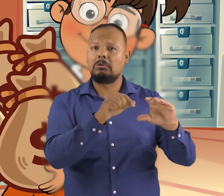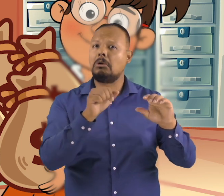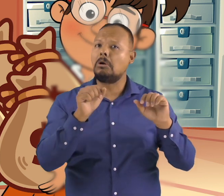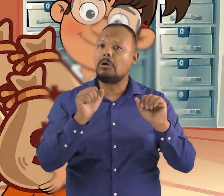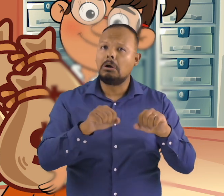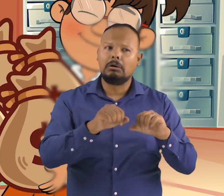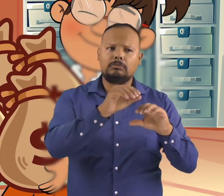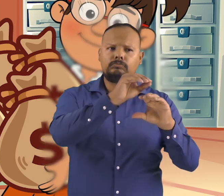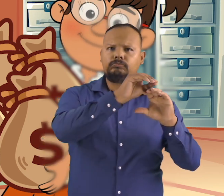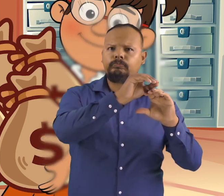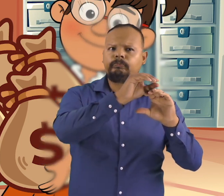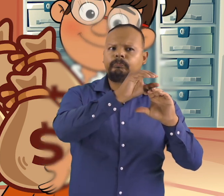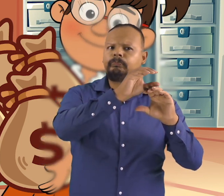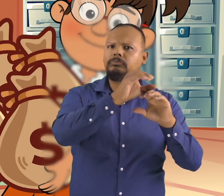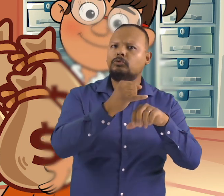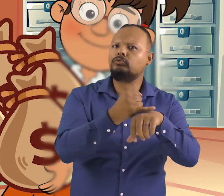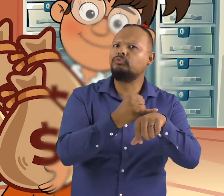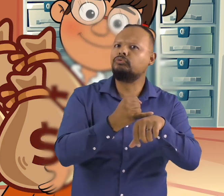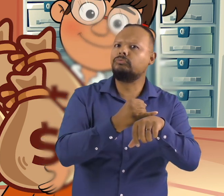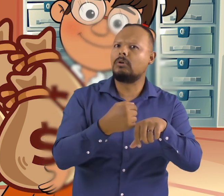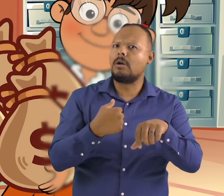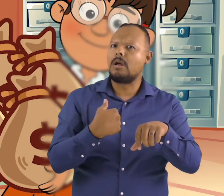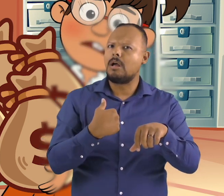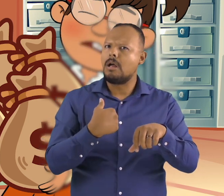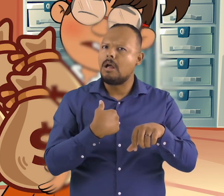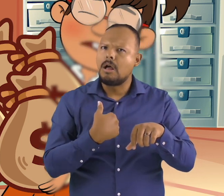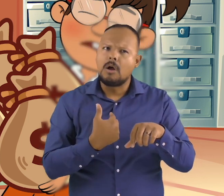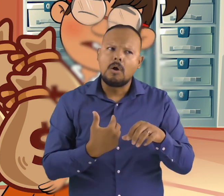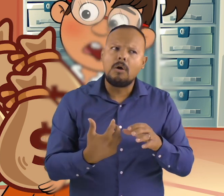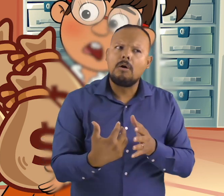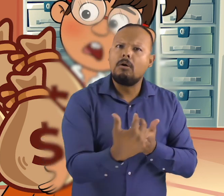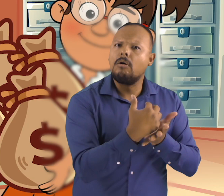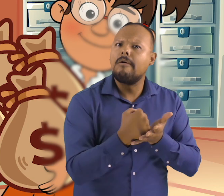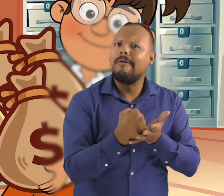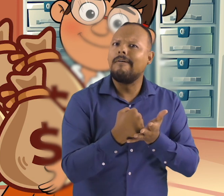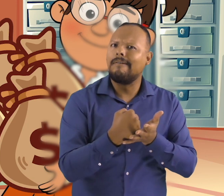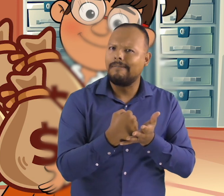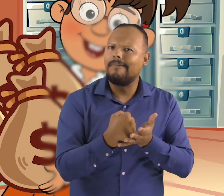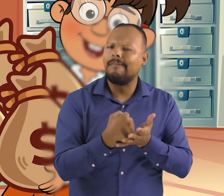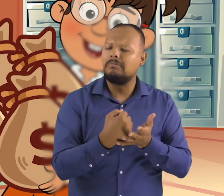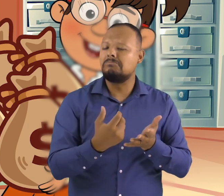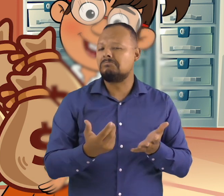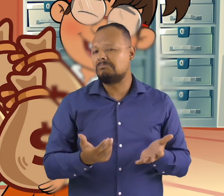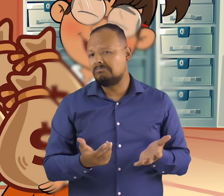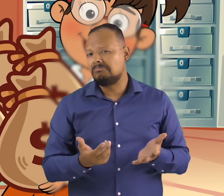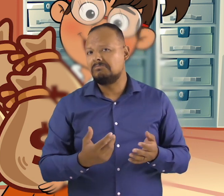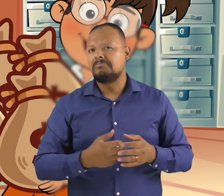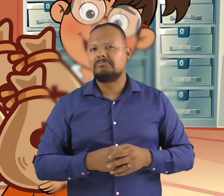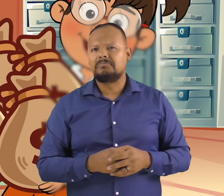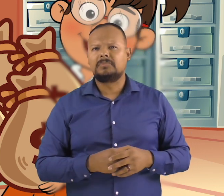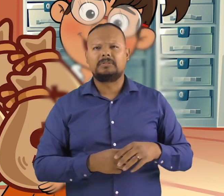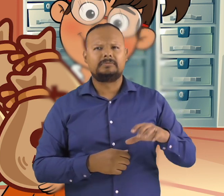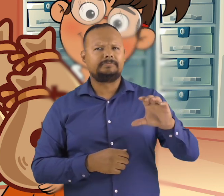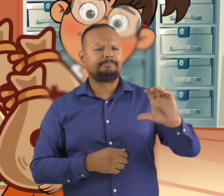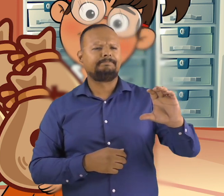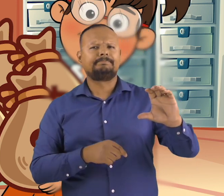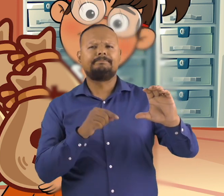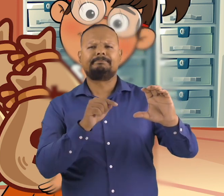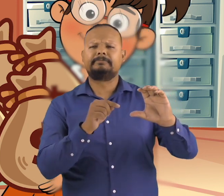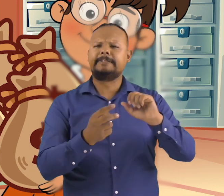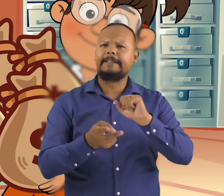open up a savings account at a bank in order to keep their money in a safe place while also earning interest.